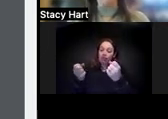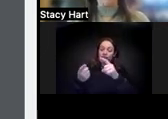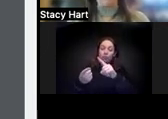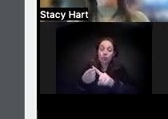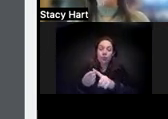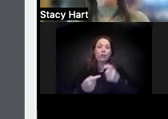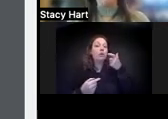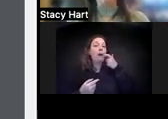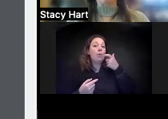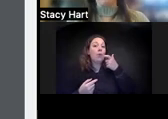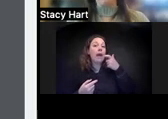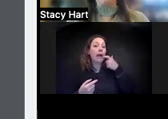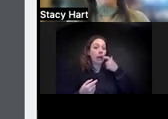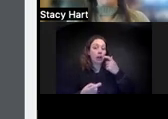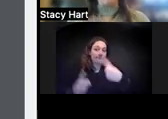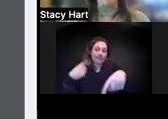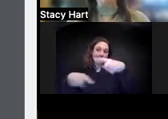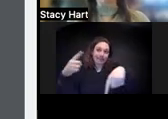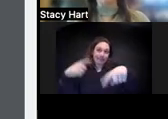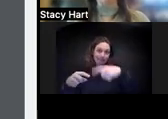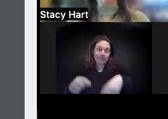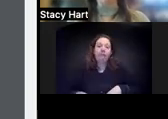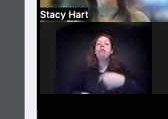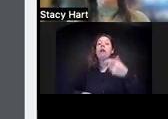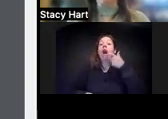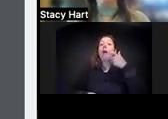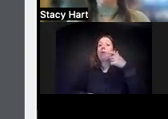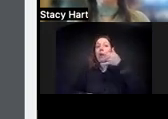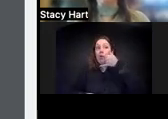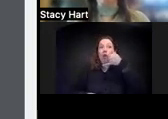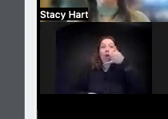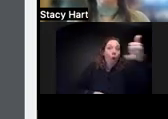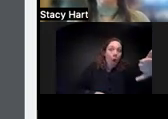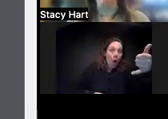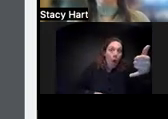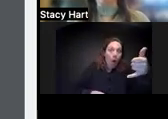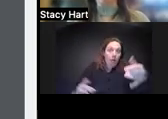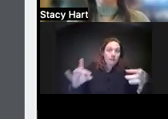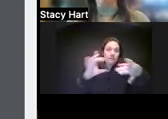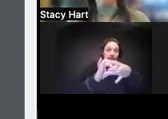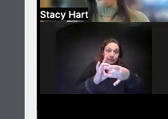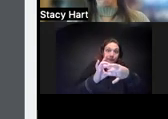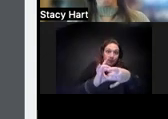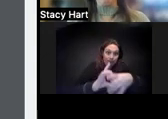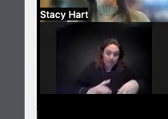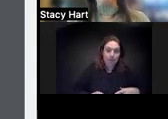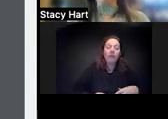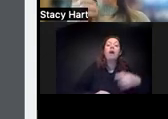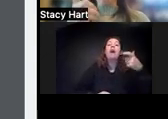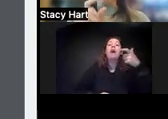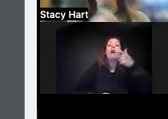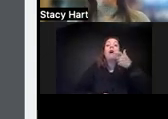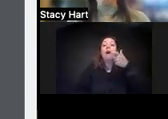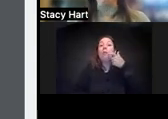is hearing and does not sign, and acts as a mediator or go-between the two.